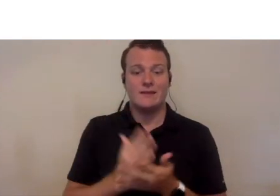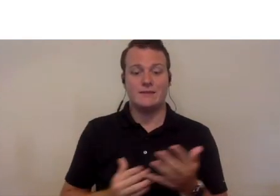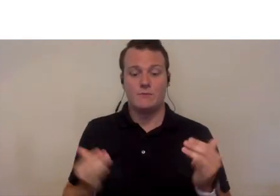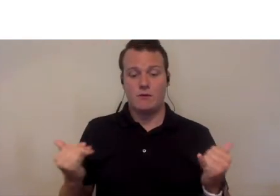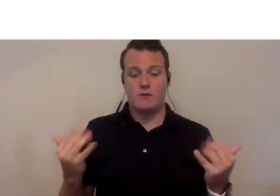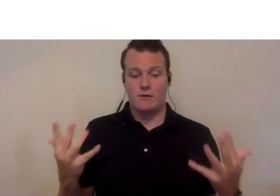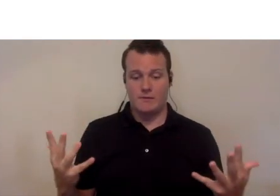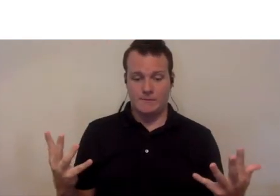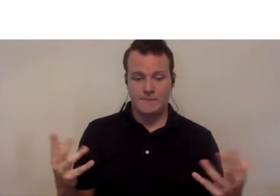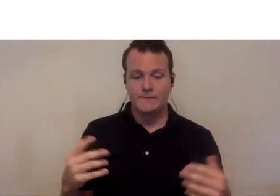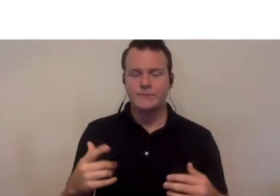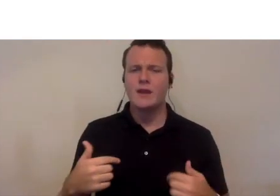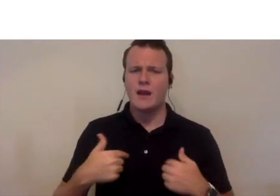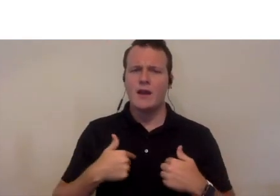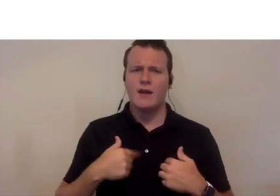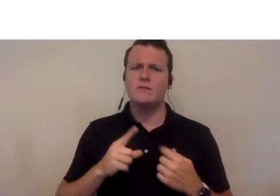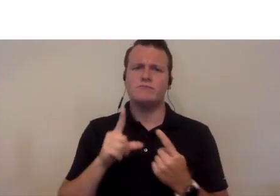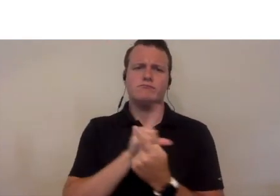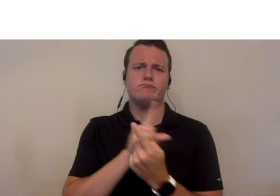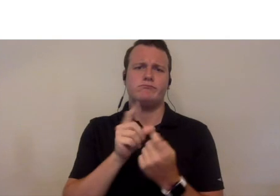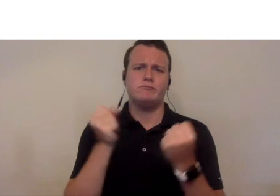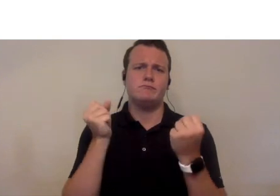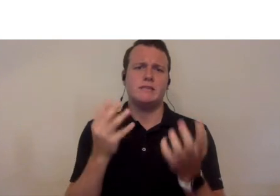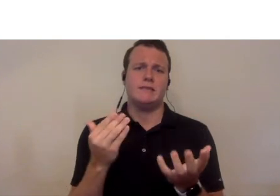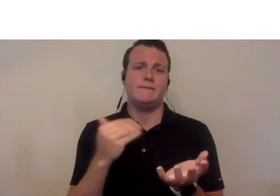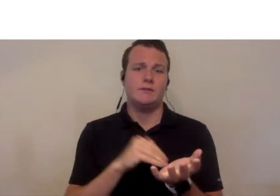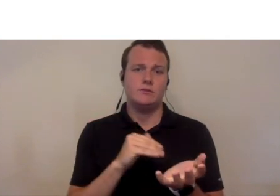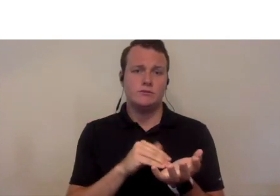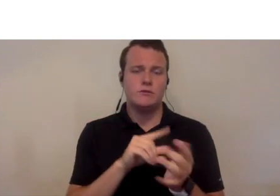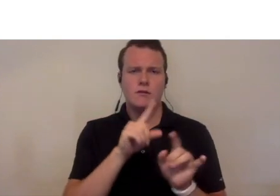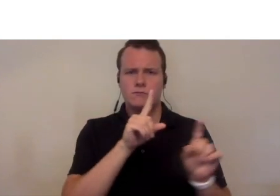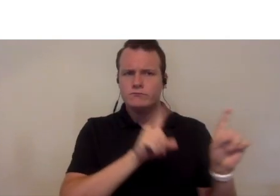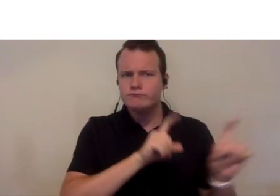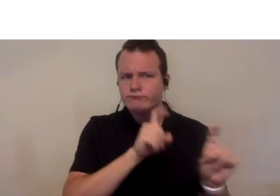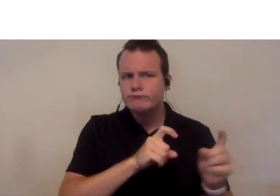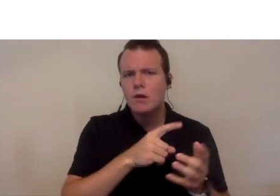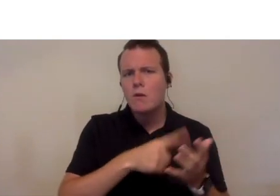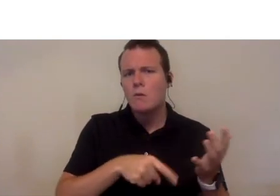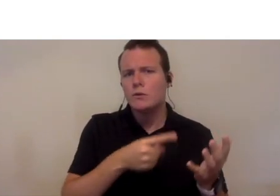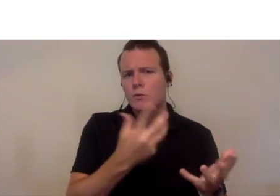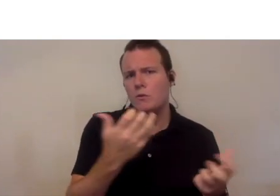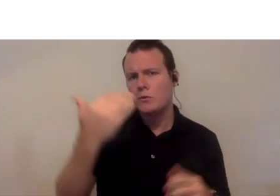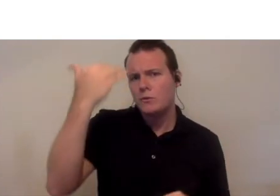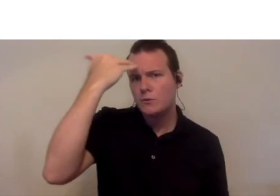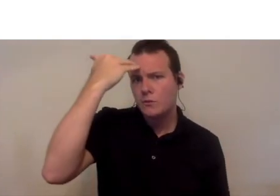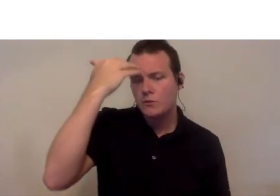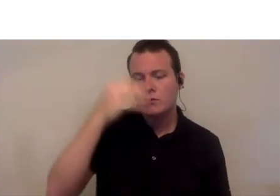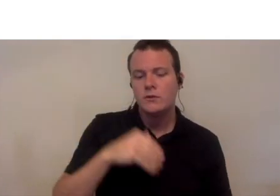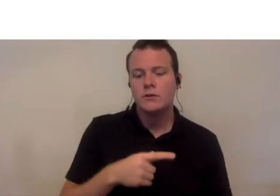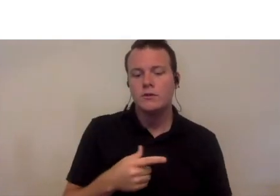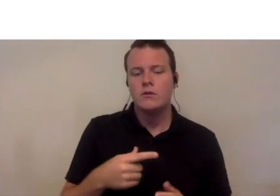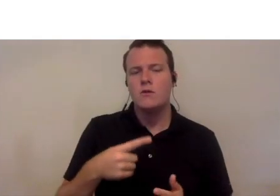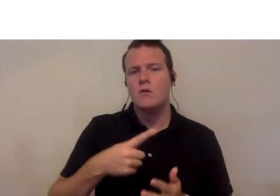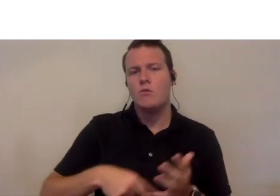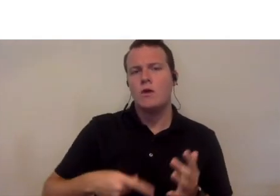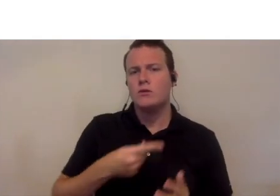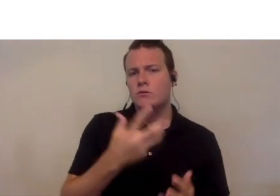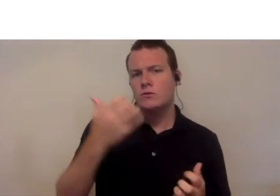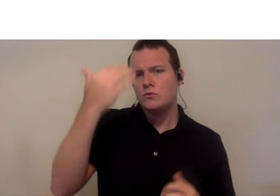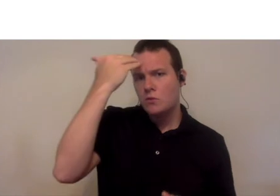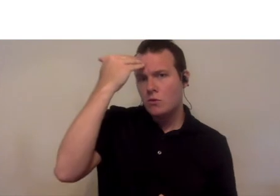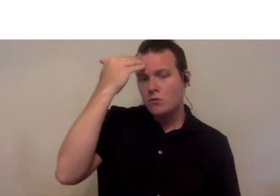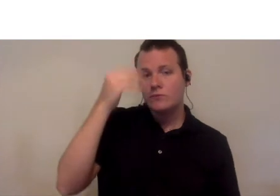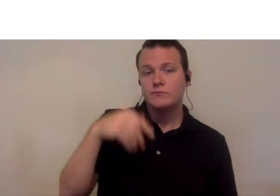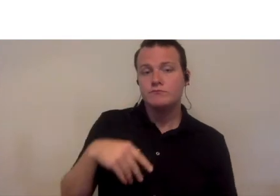I met with a number of physicians to ask what is it that they want to know? What is it that they want to know? So